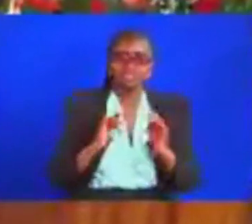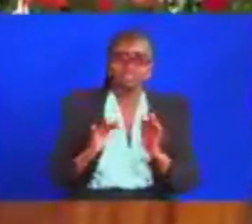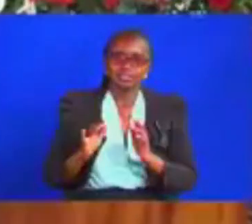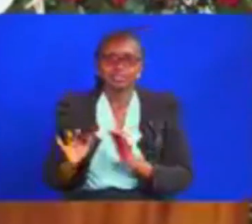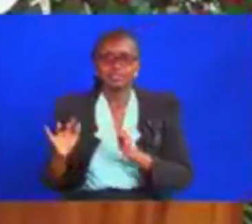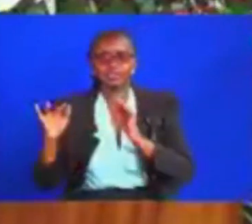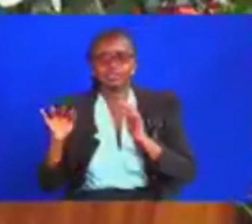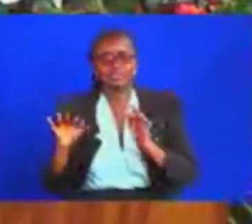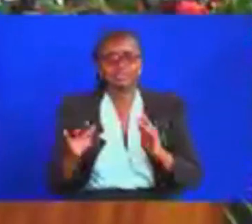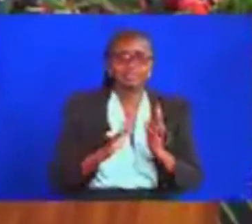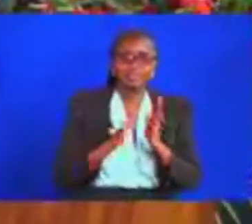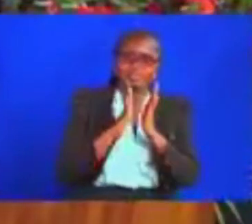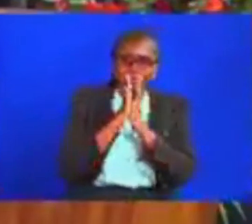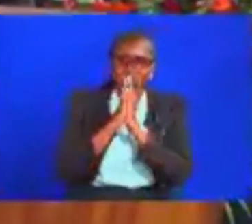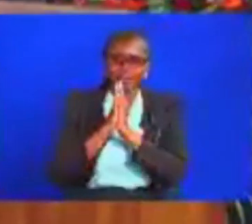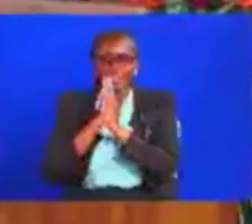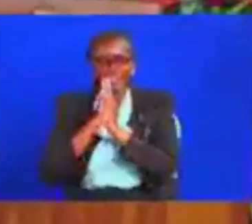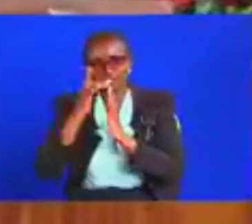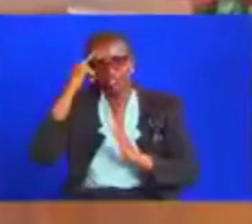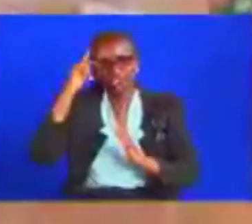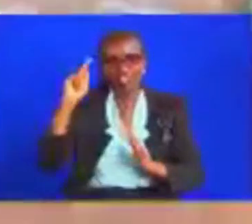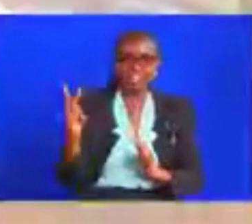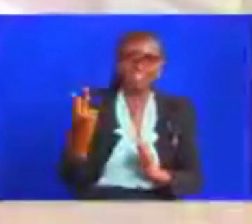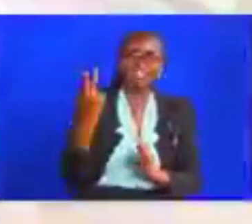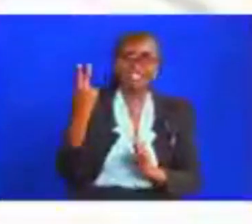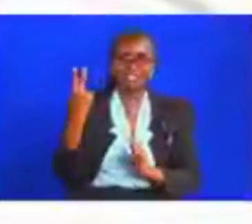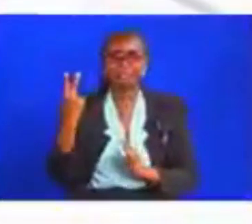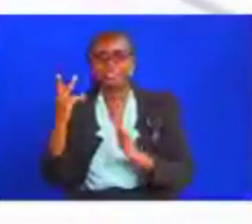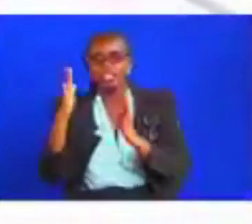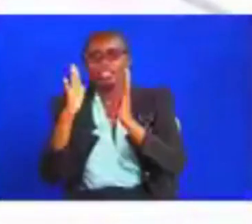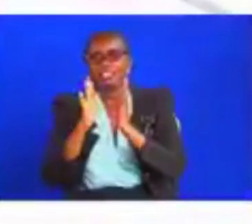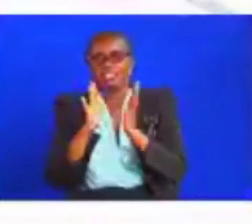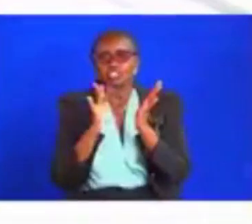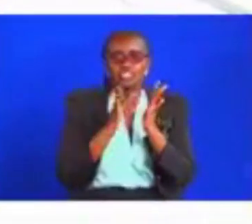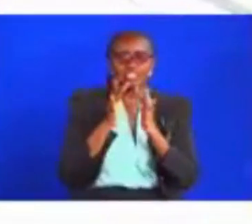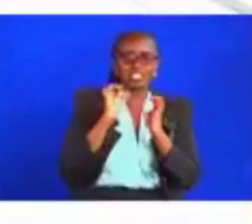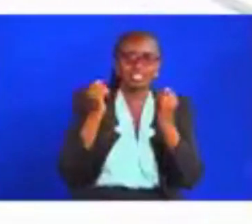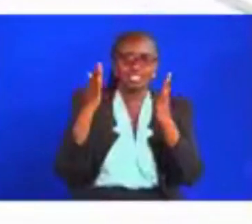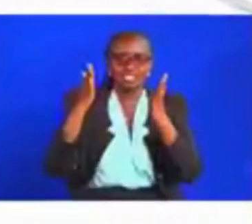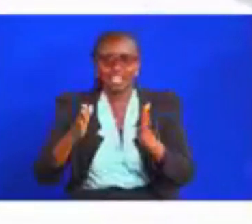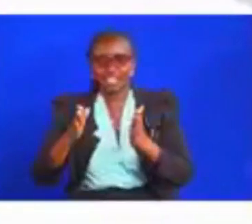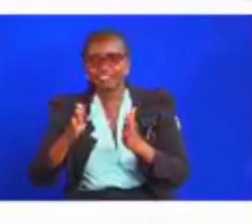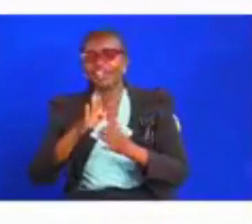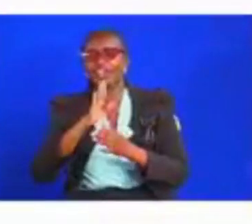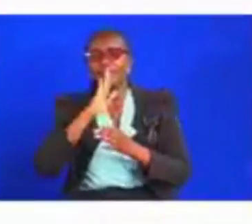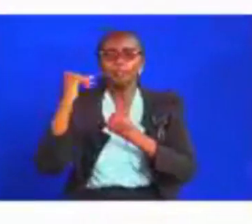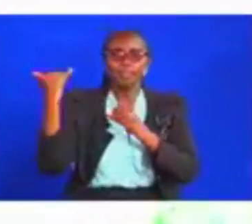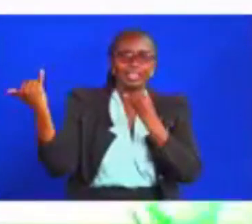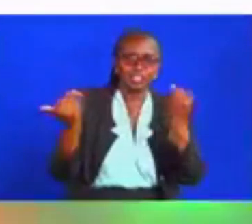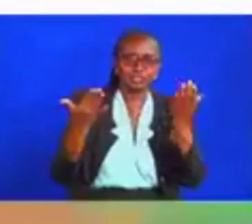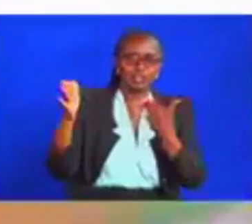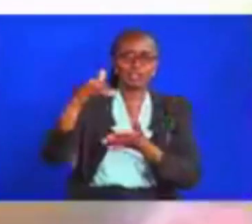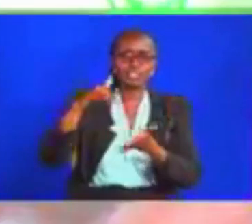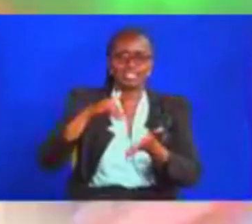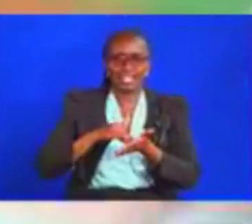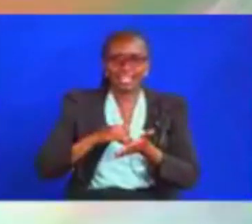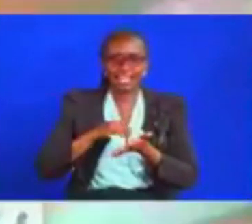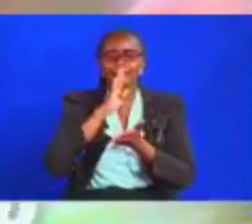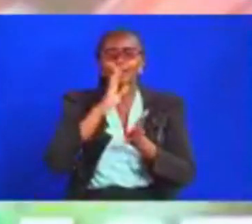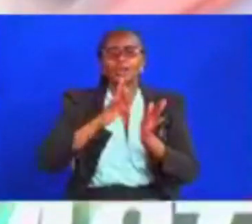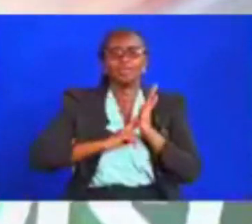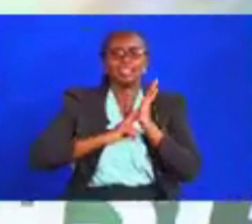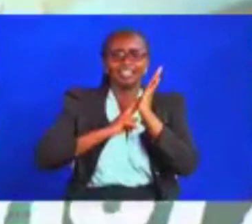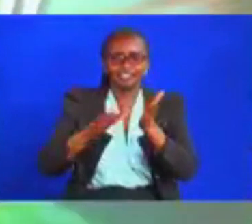Pray for Kenya. Let the Savior be reintroduced again. Be revealed